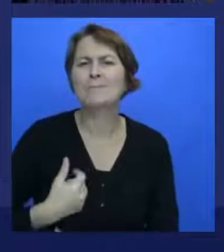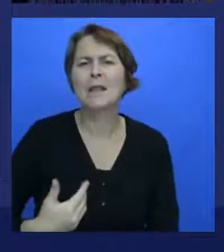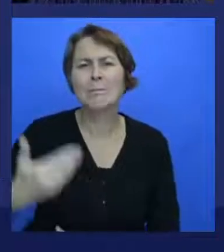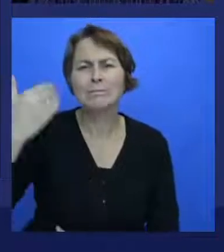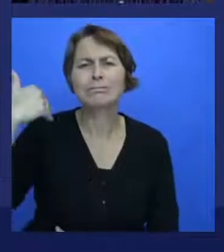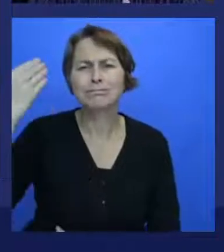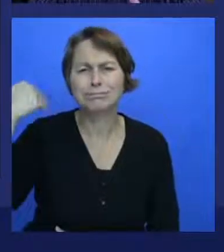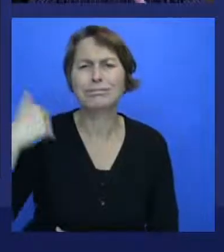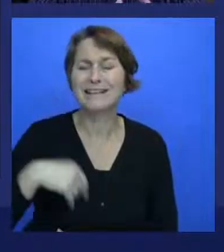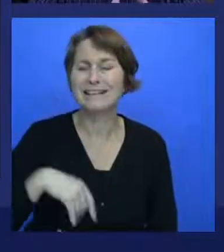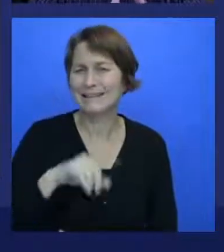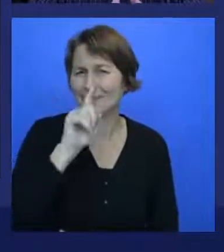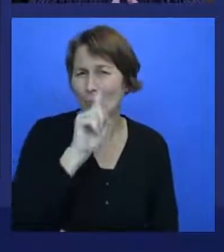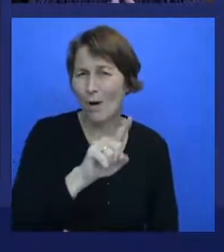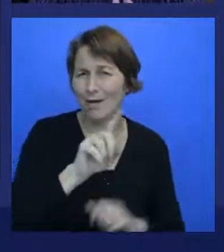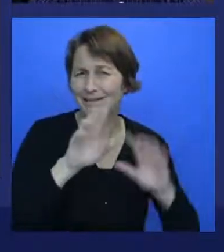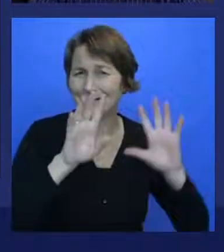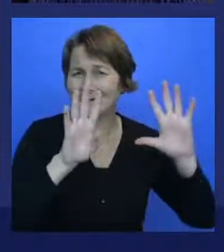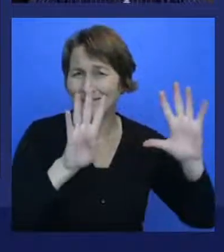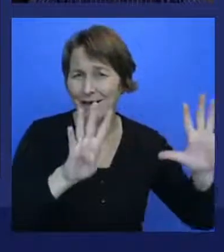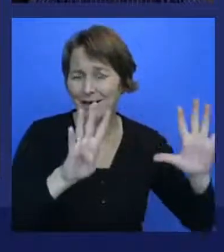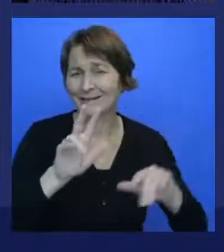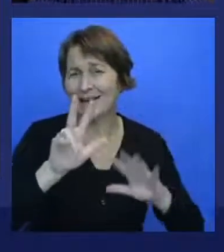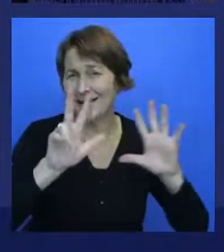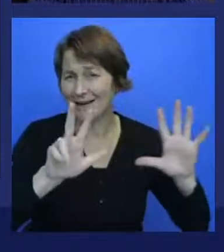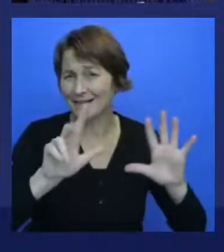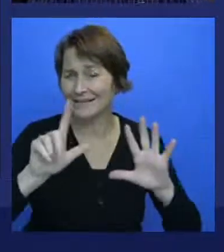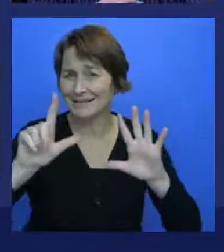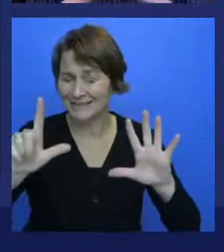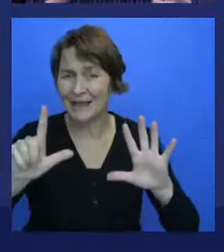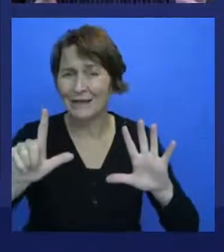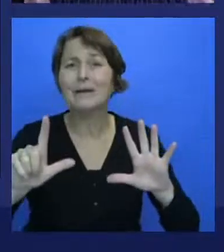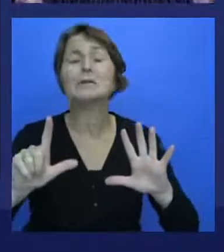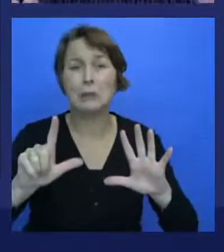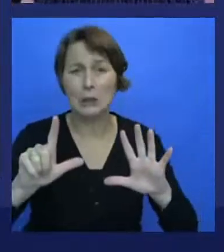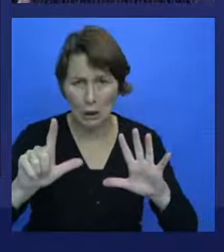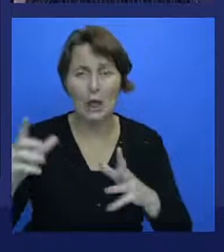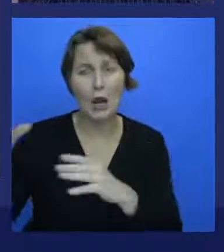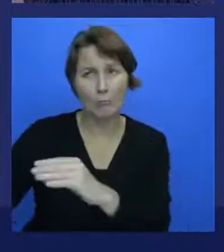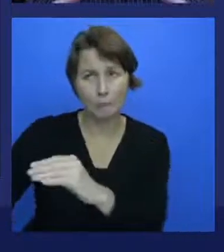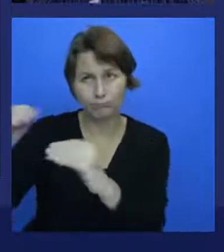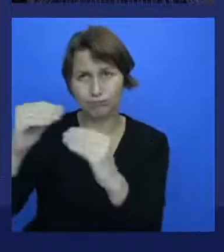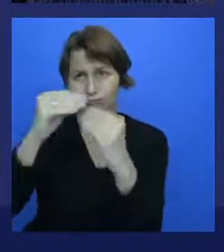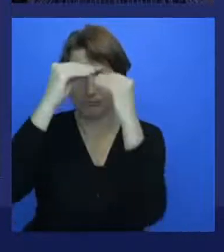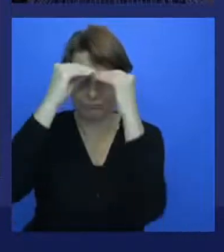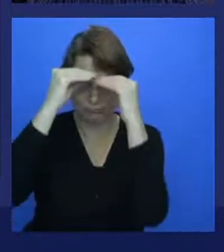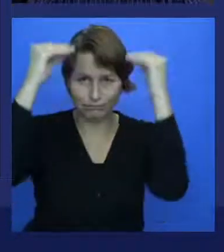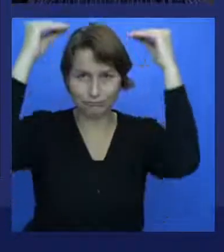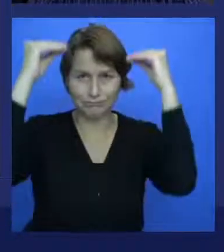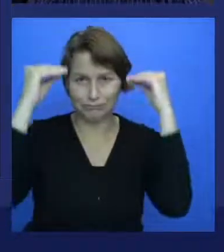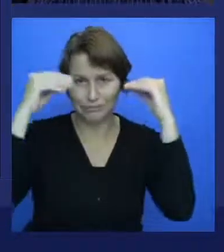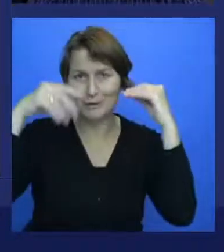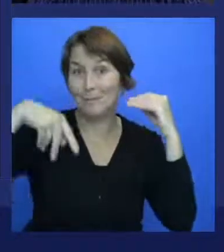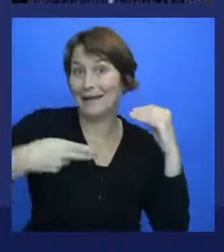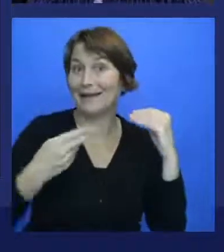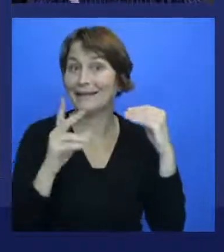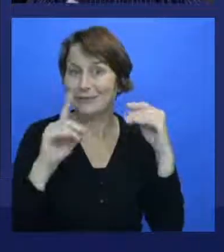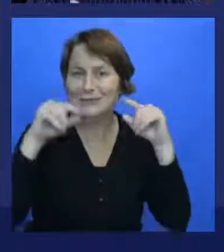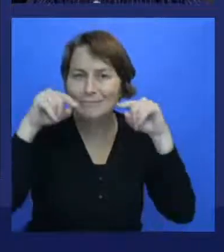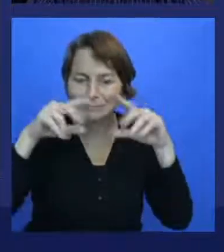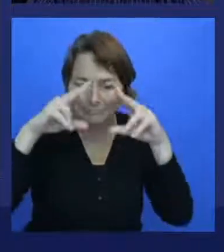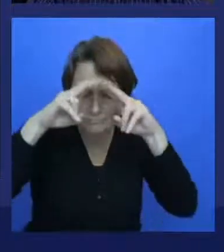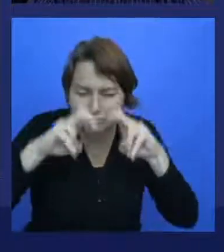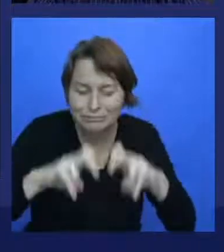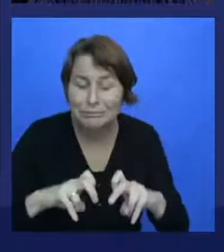a great time to be an AI researcher. I think it was a very challenging time. But he was one of the folks deeply inured in